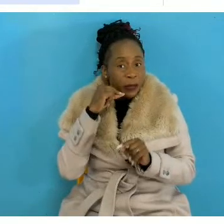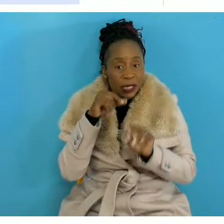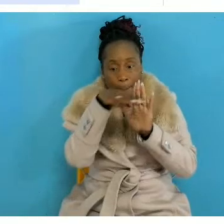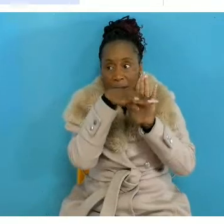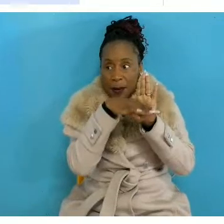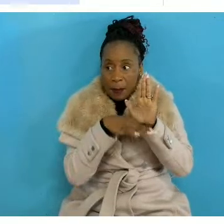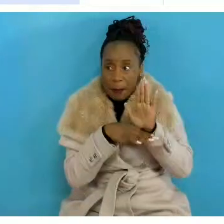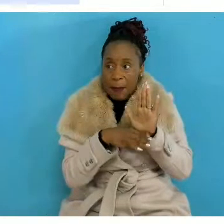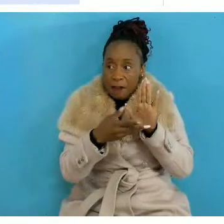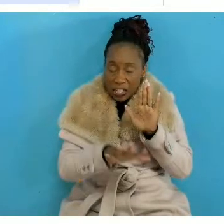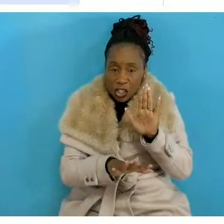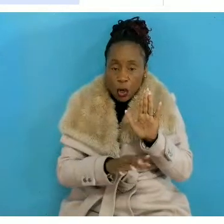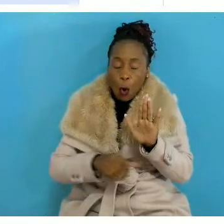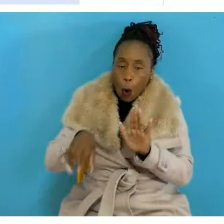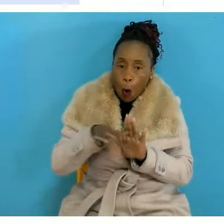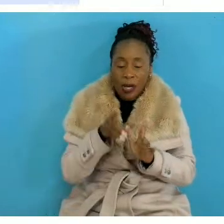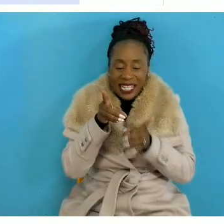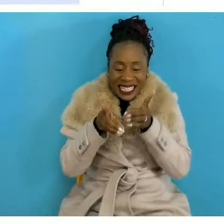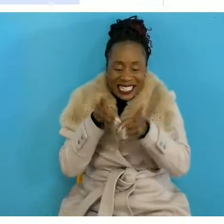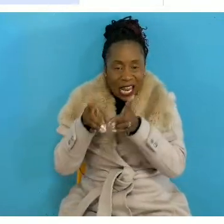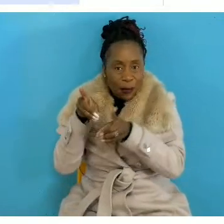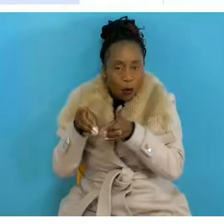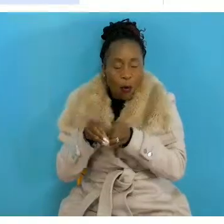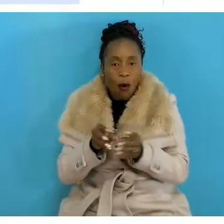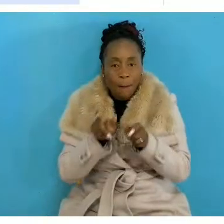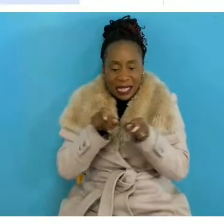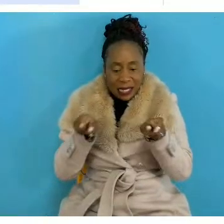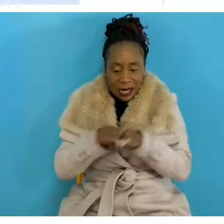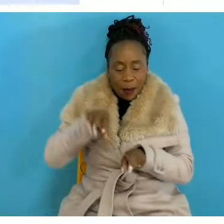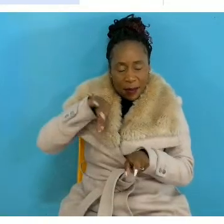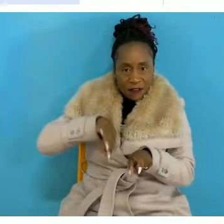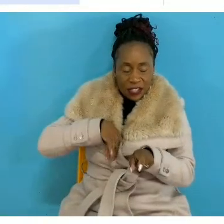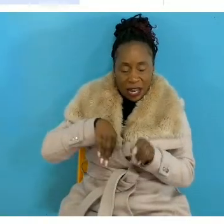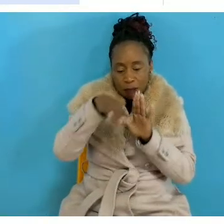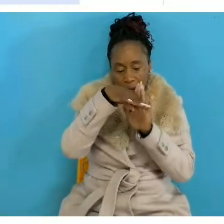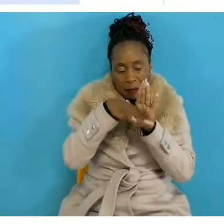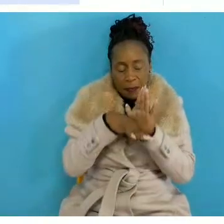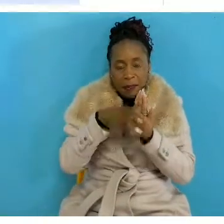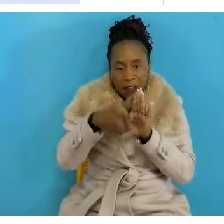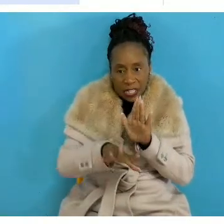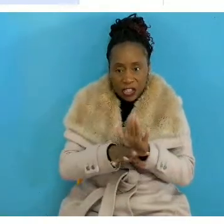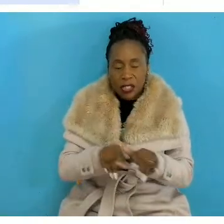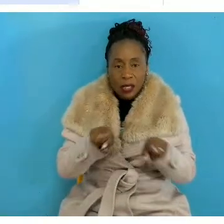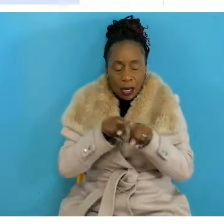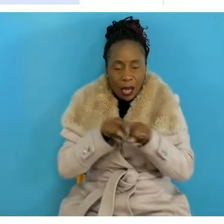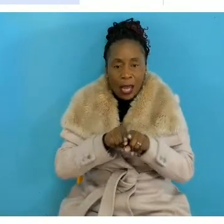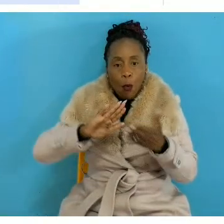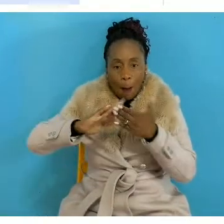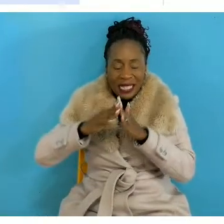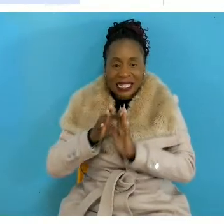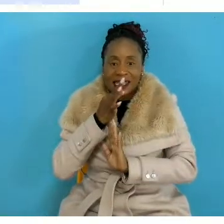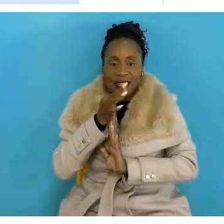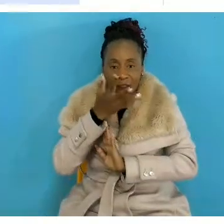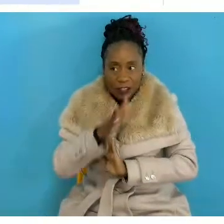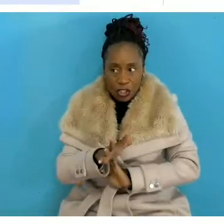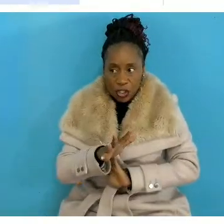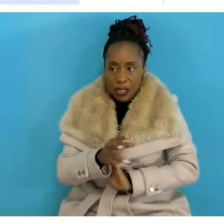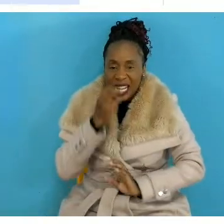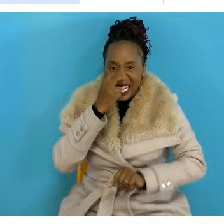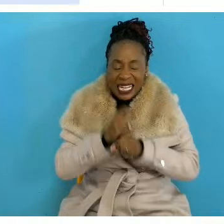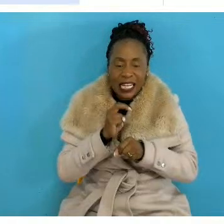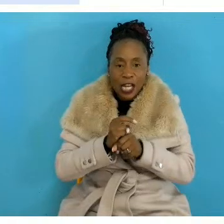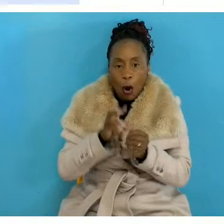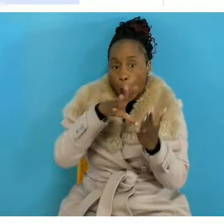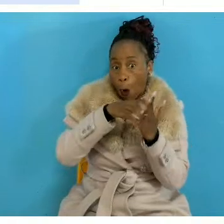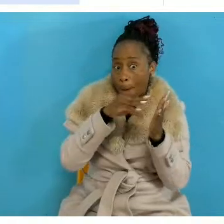and all the description of the beneficiaries are listed, and as the community has mentioned, that they need a